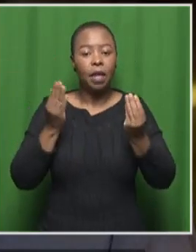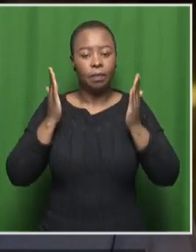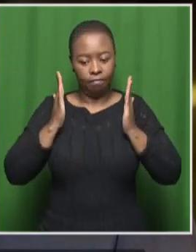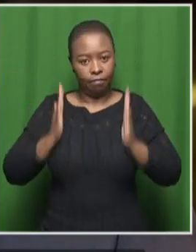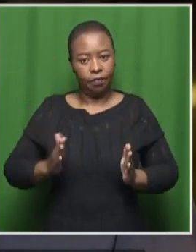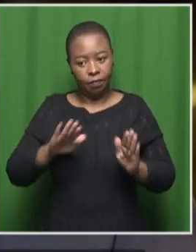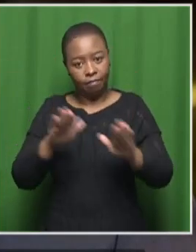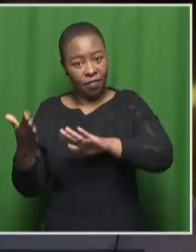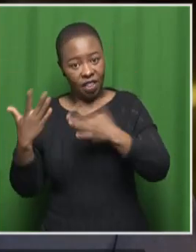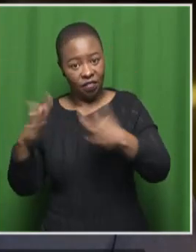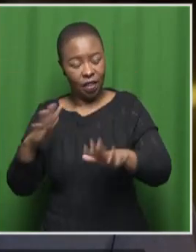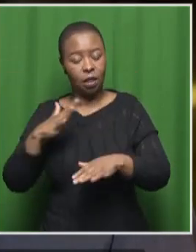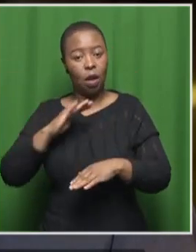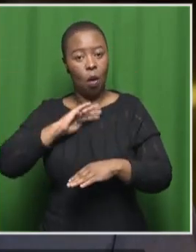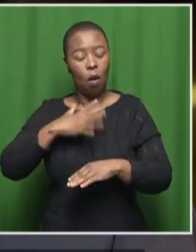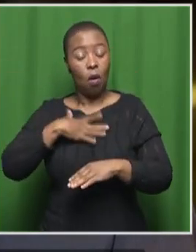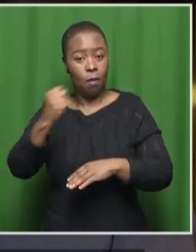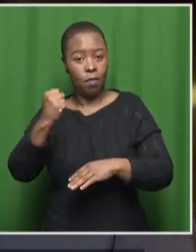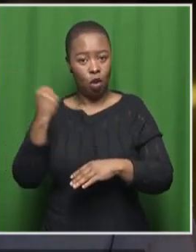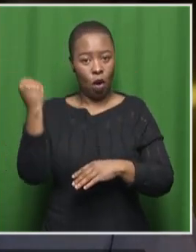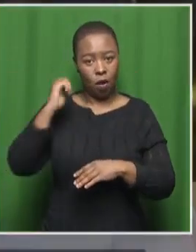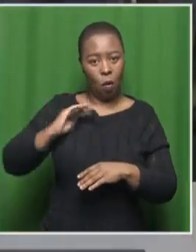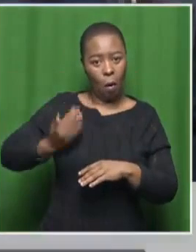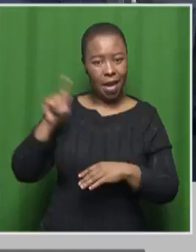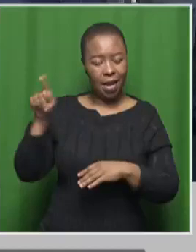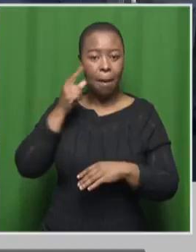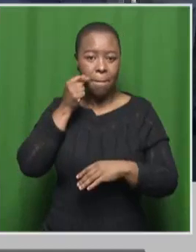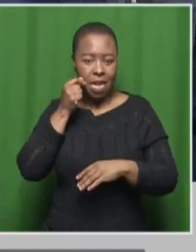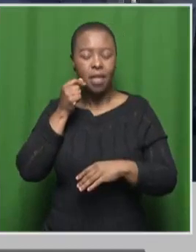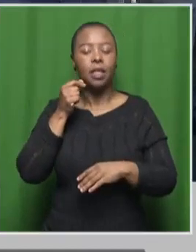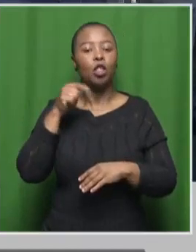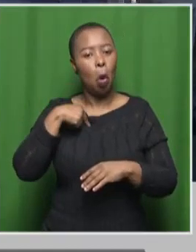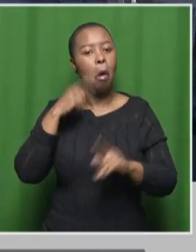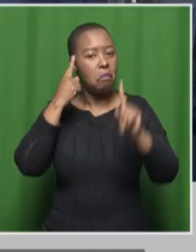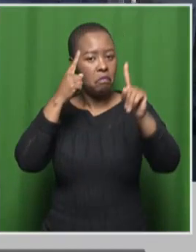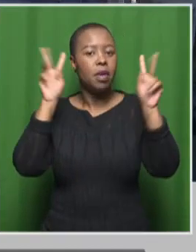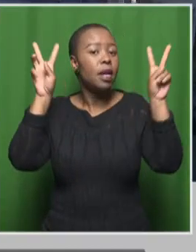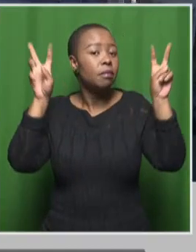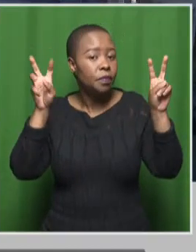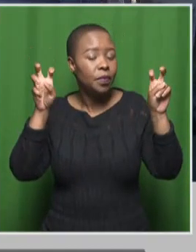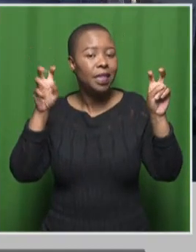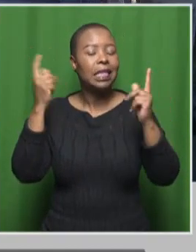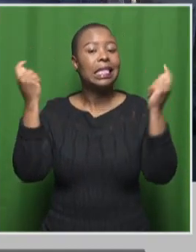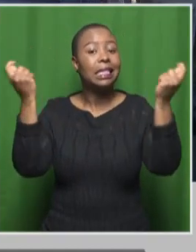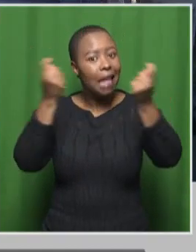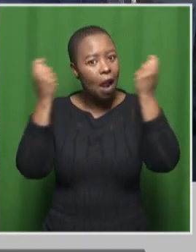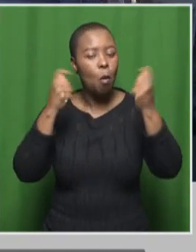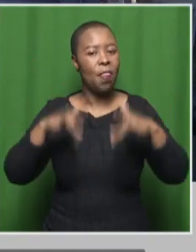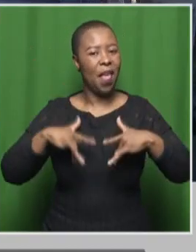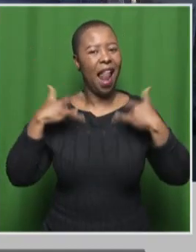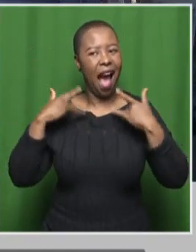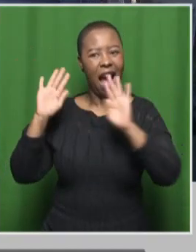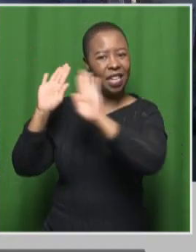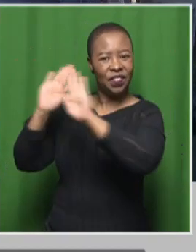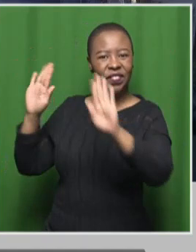fallen heroes and heroines, we thought it prudent that we give it the name celebrating the lives of our heroes